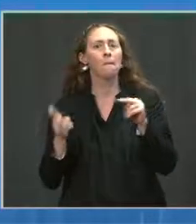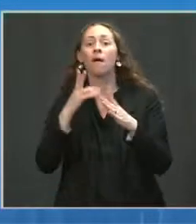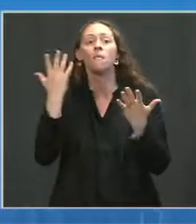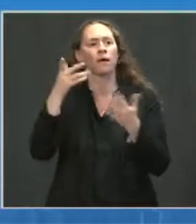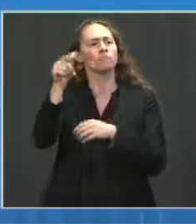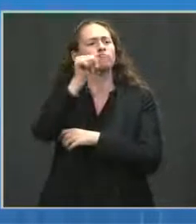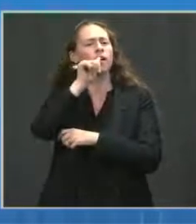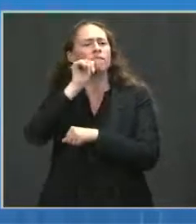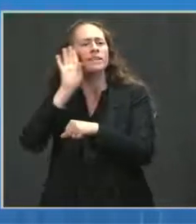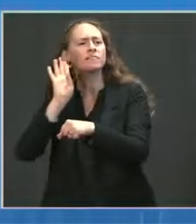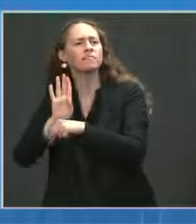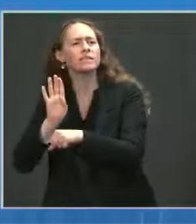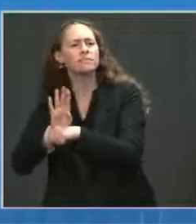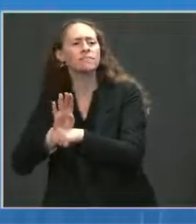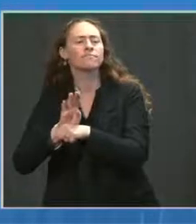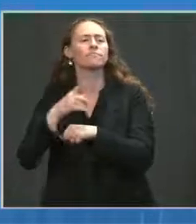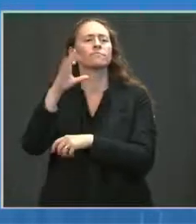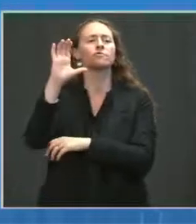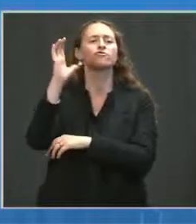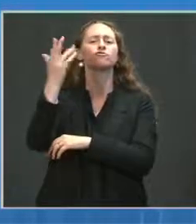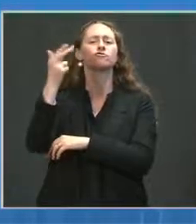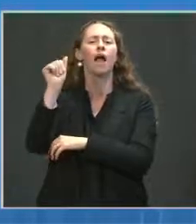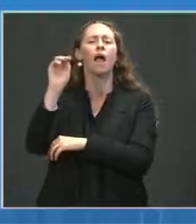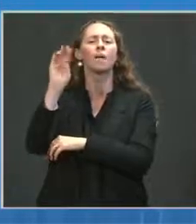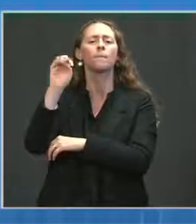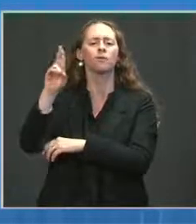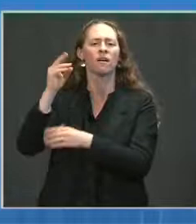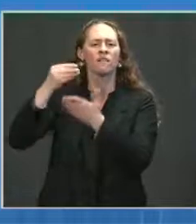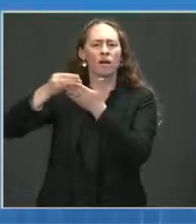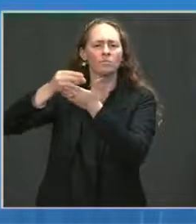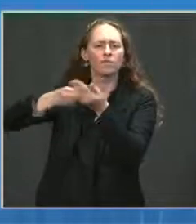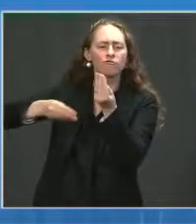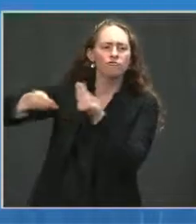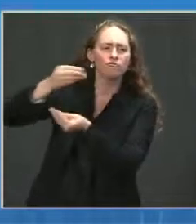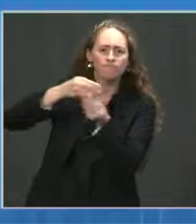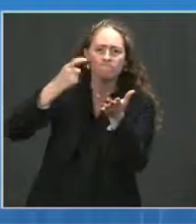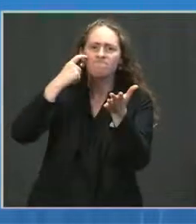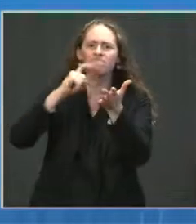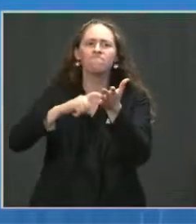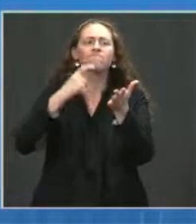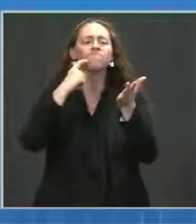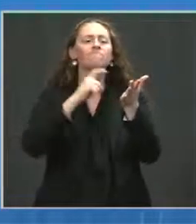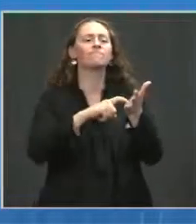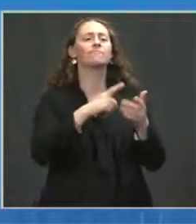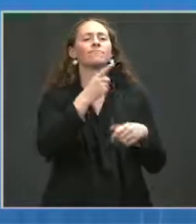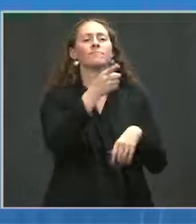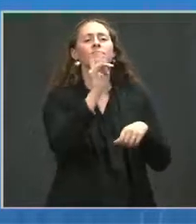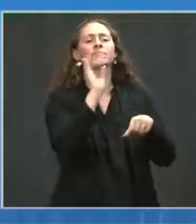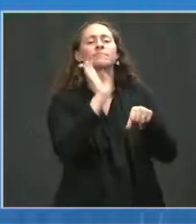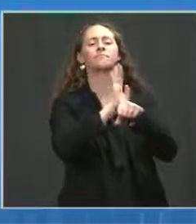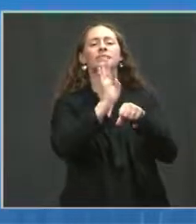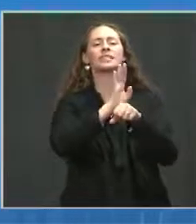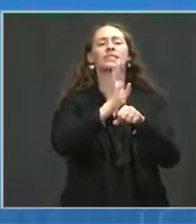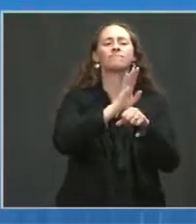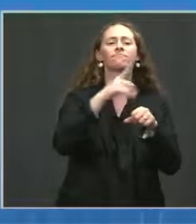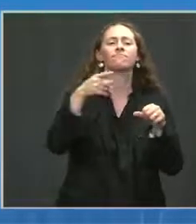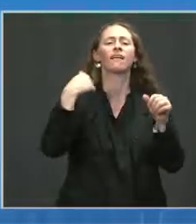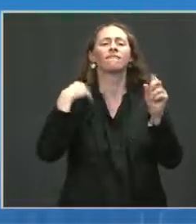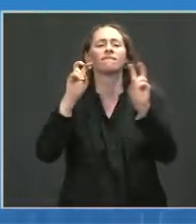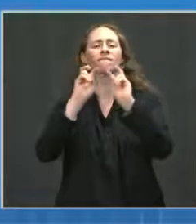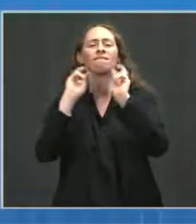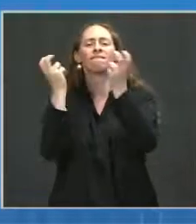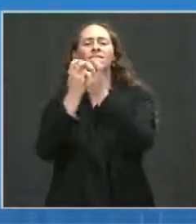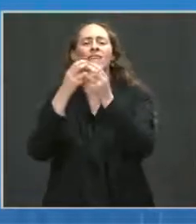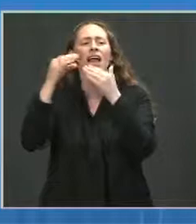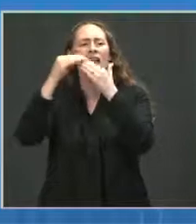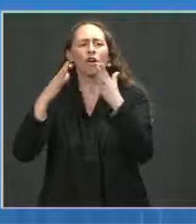National Association of Manufacturers, and the Business Roundtable have all applauded the actions we're taking. Companies